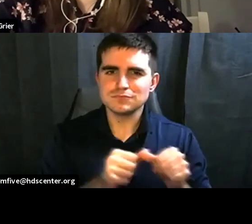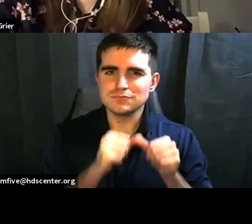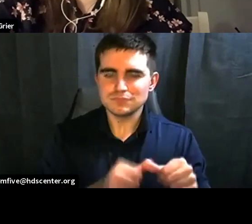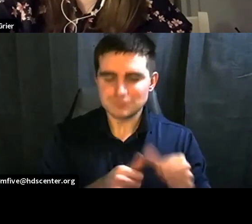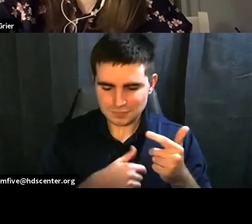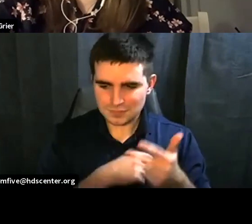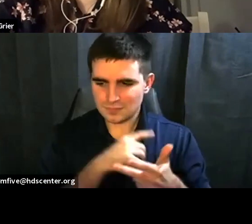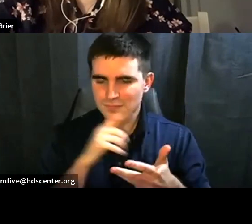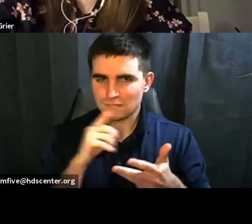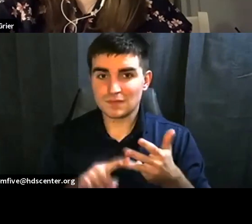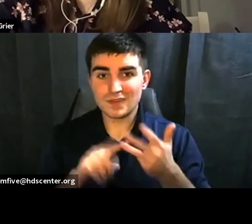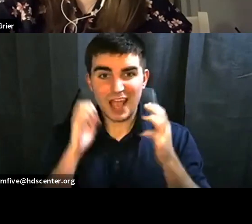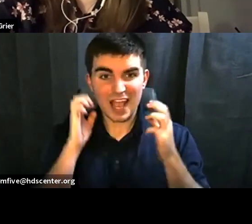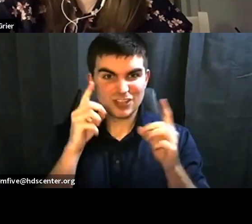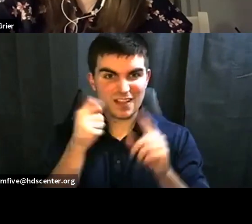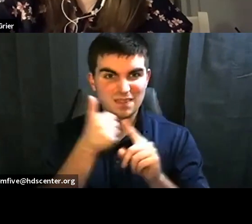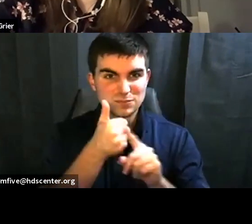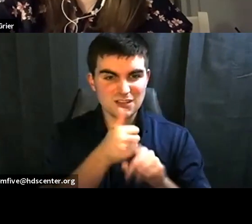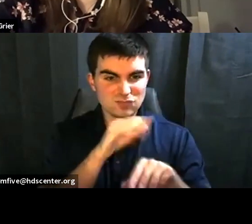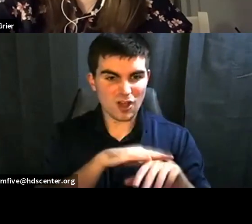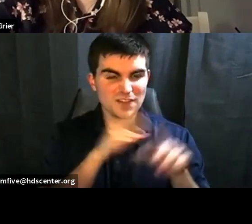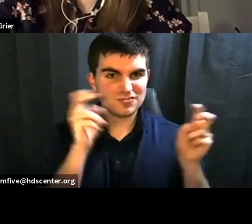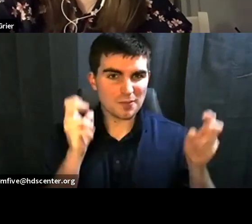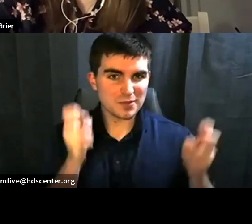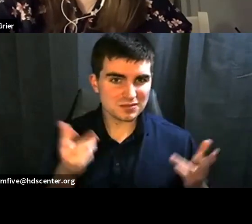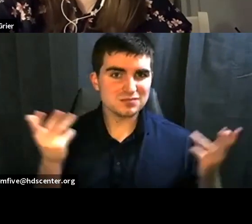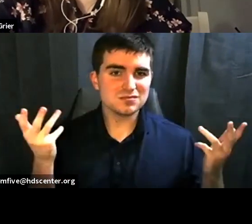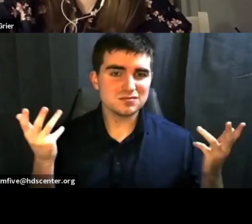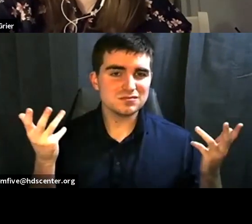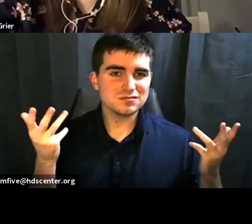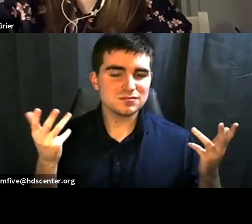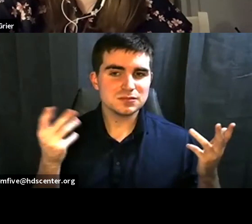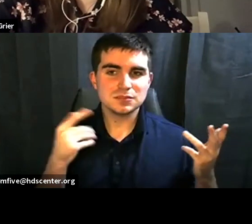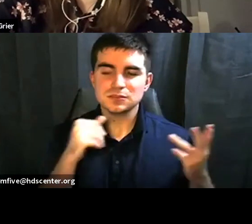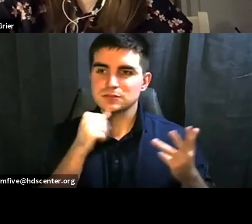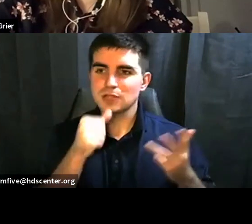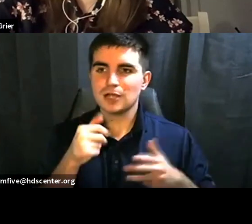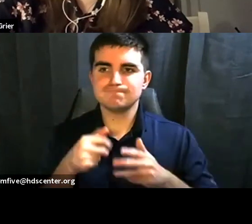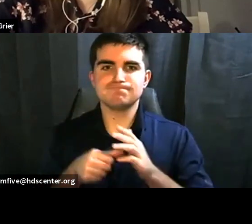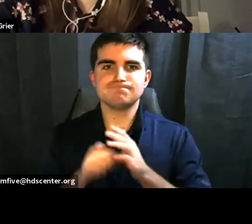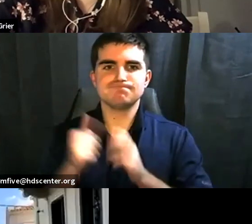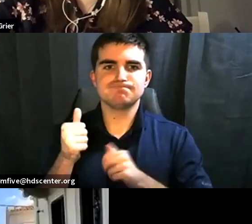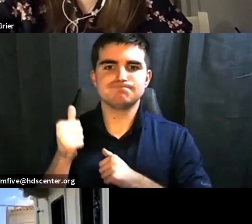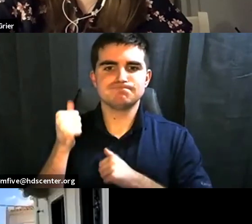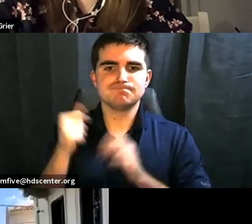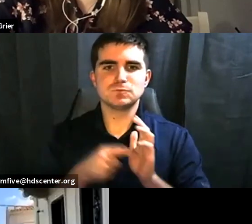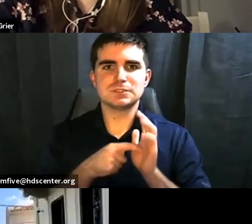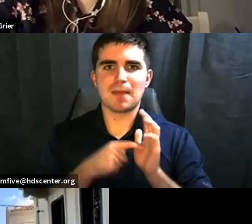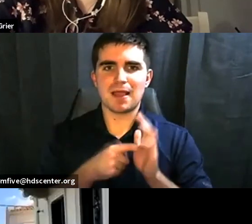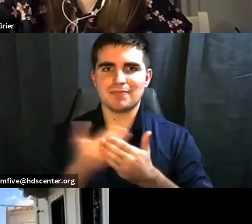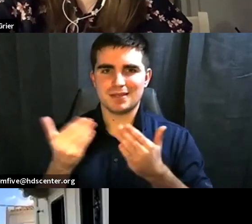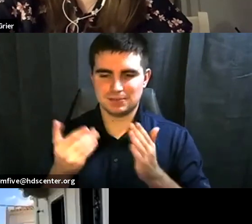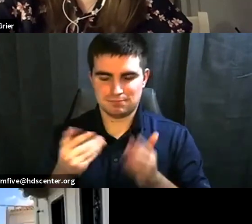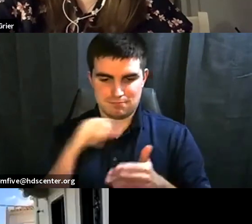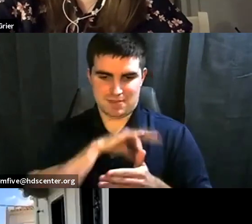the fact that they educated themselves on the topics. They didn't dig their heels in and demand for things that would benefit them